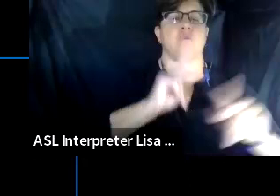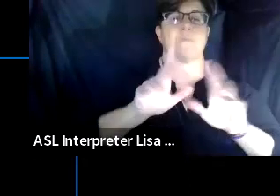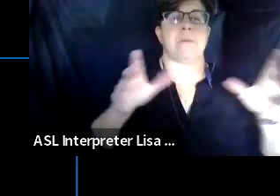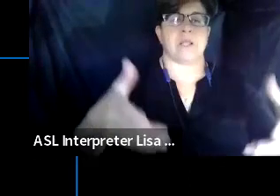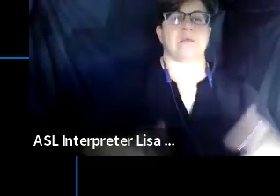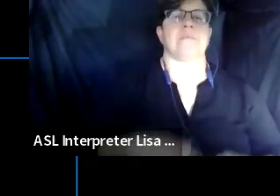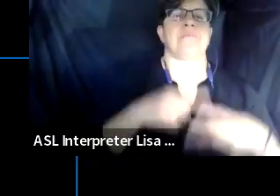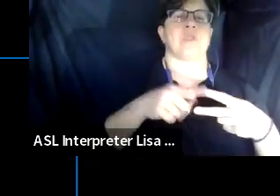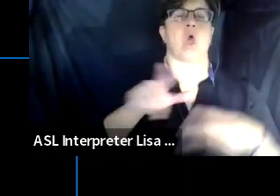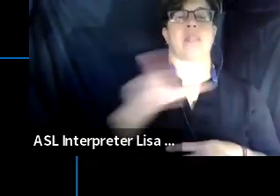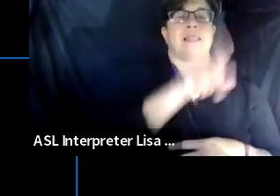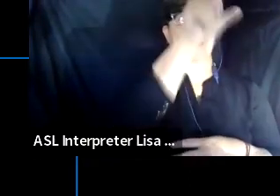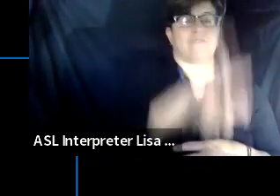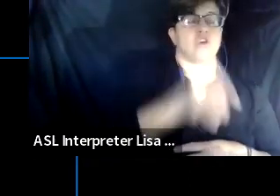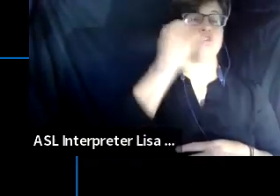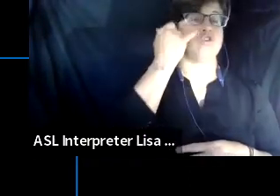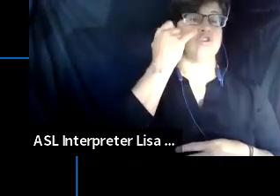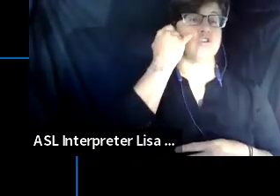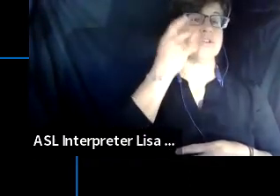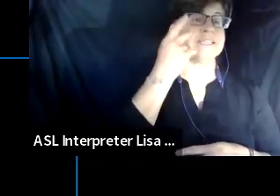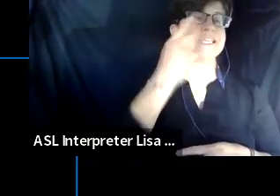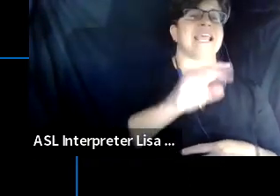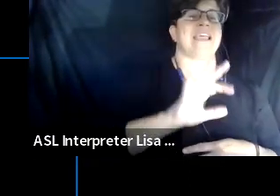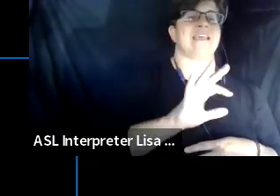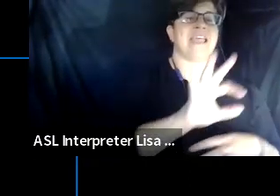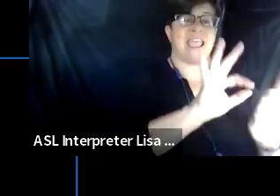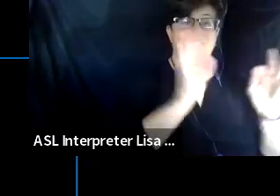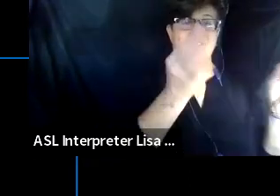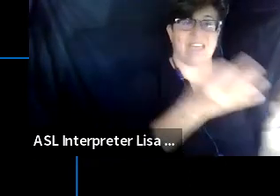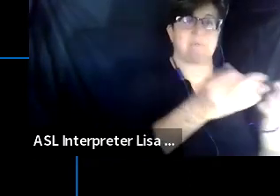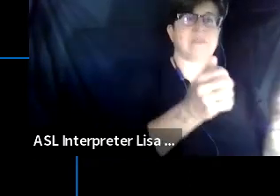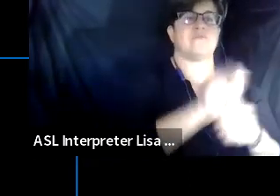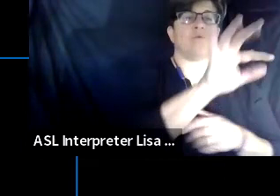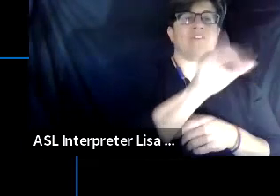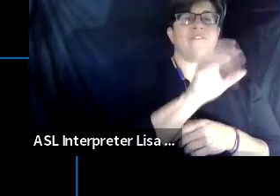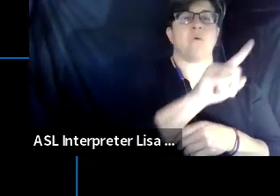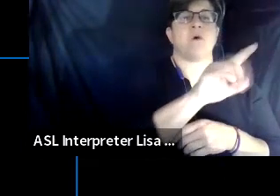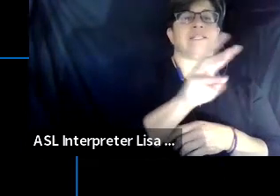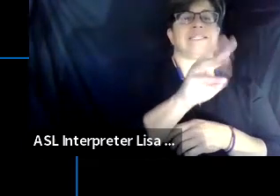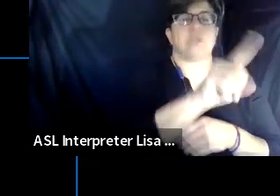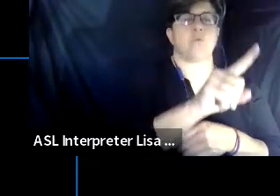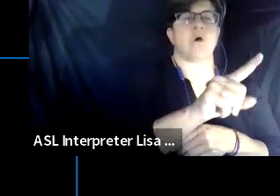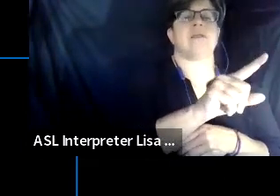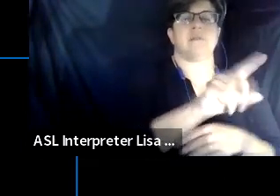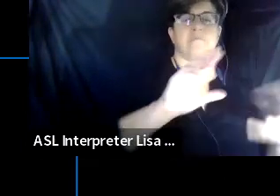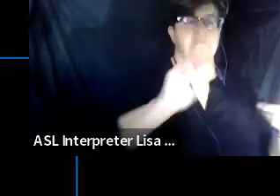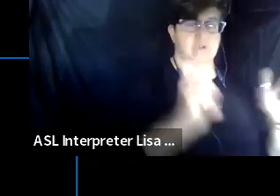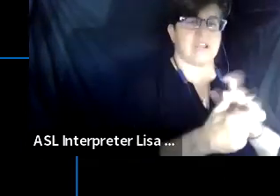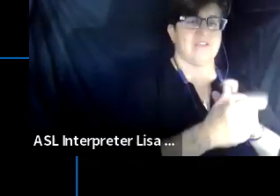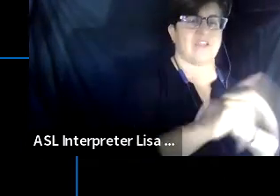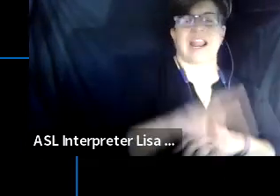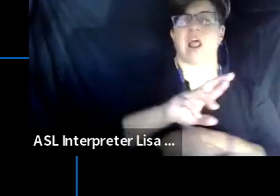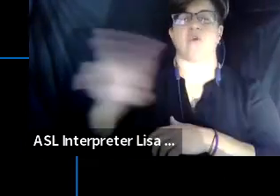On the left side, you can see a few families with FAM161A mutations, mainly due to consanguinity. And on the right, you can see